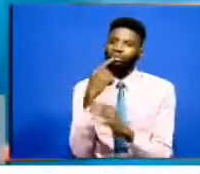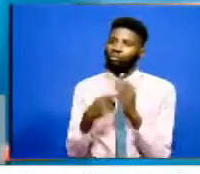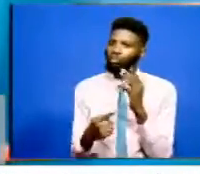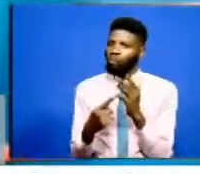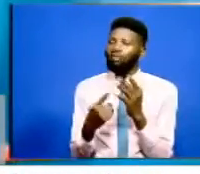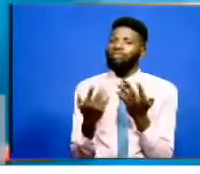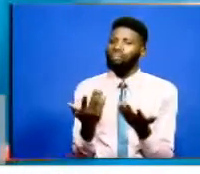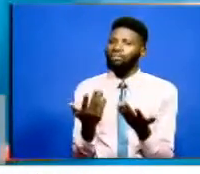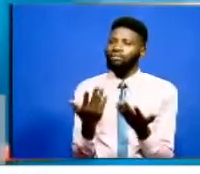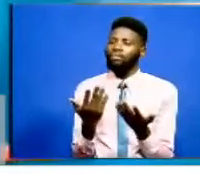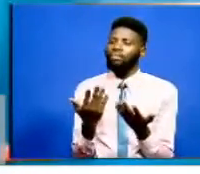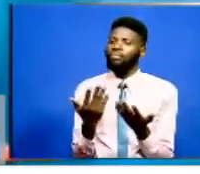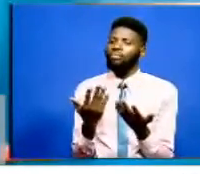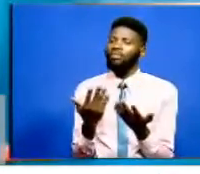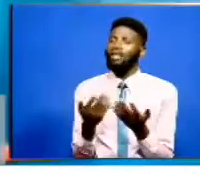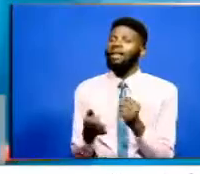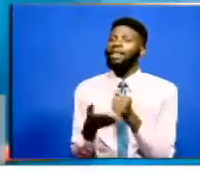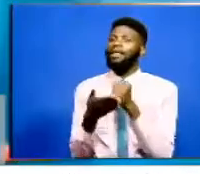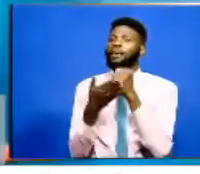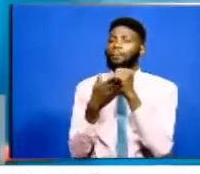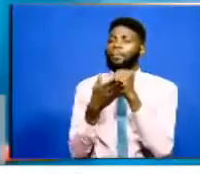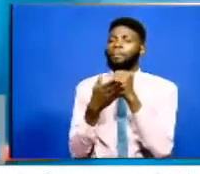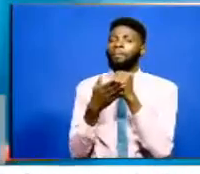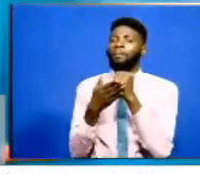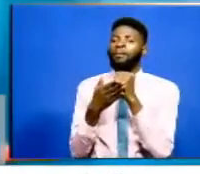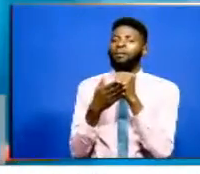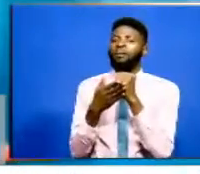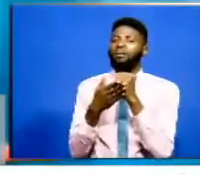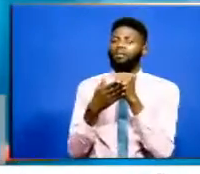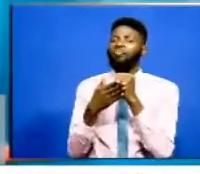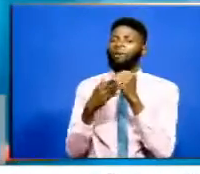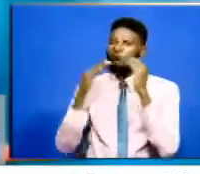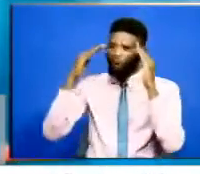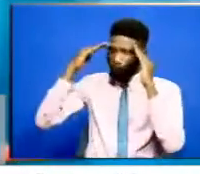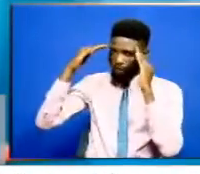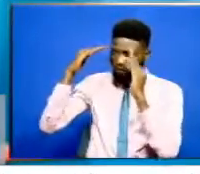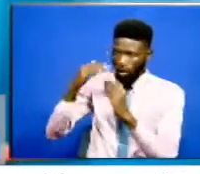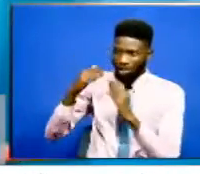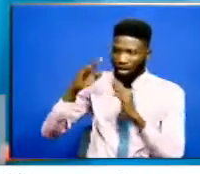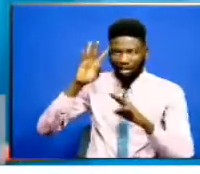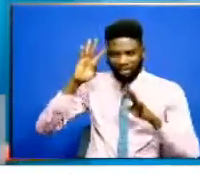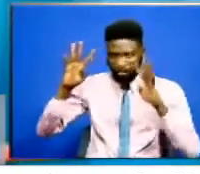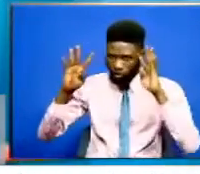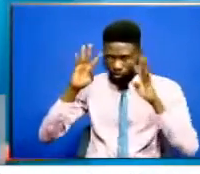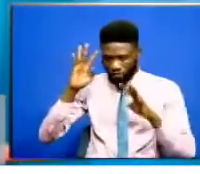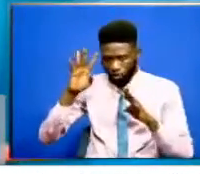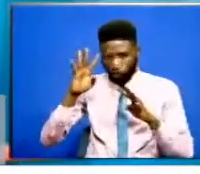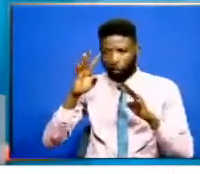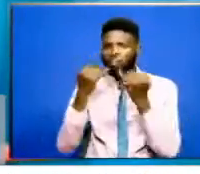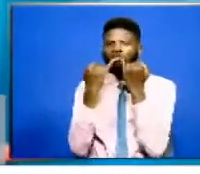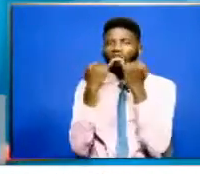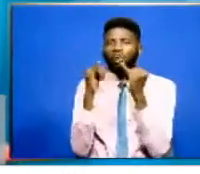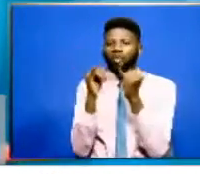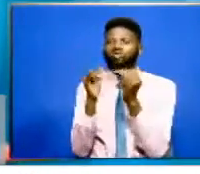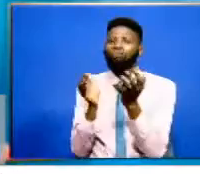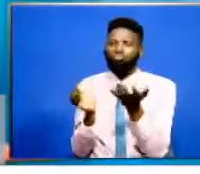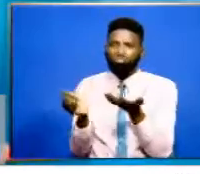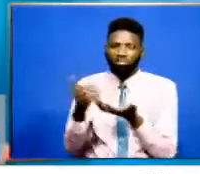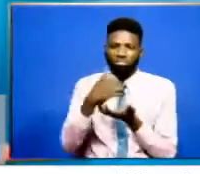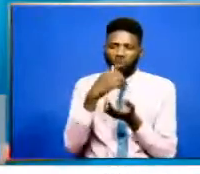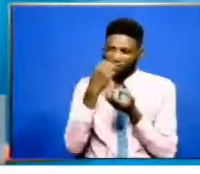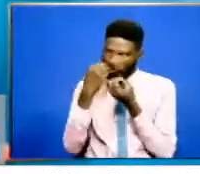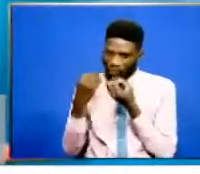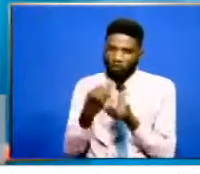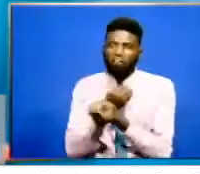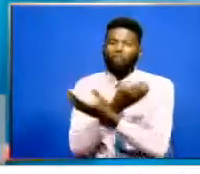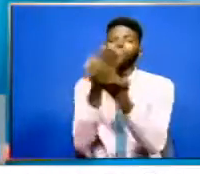shed the light on this innovation and gather information and share it across the continent so that, you